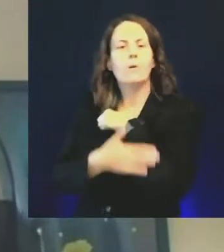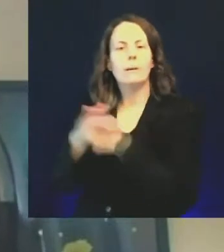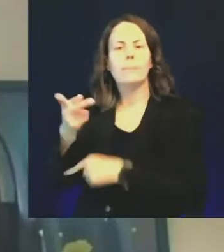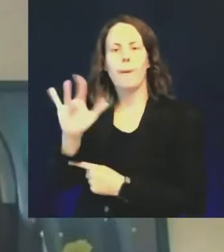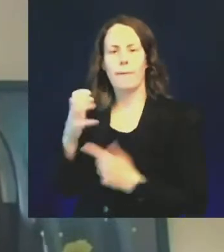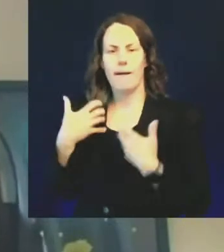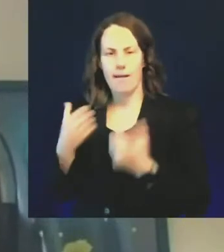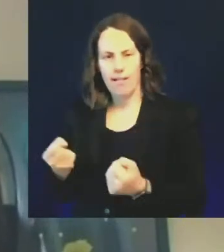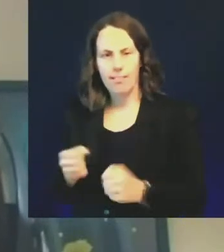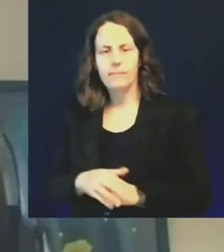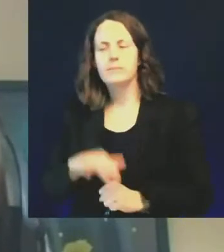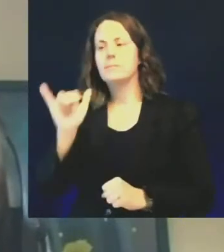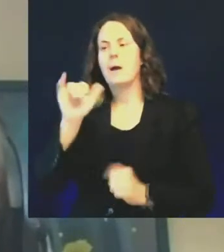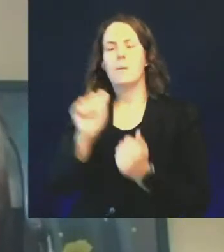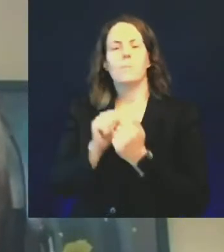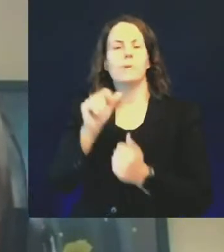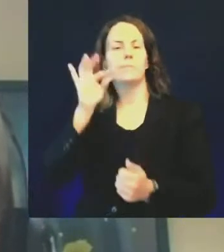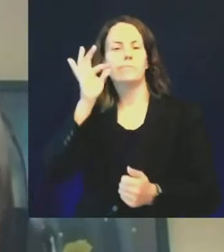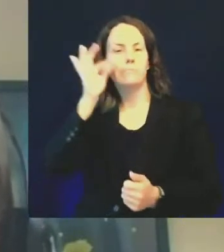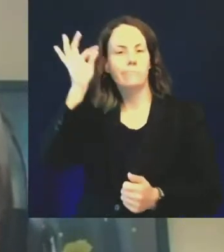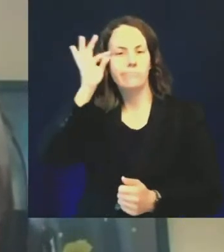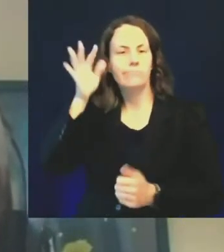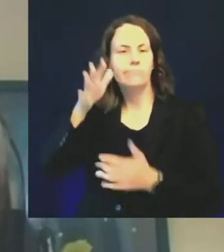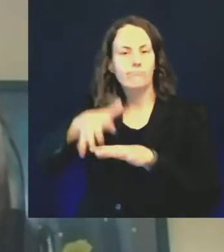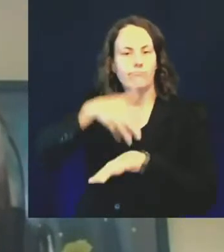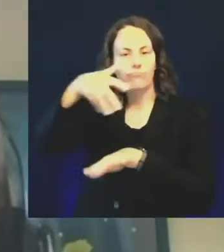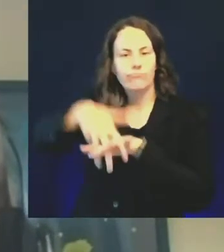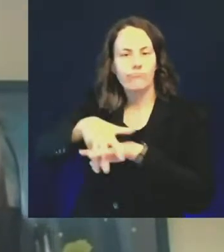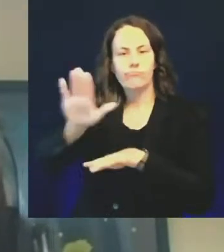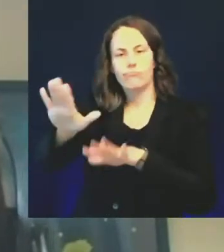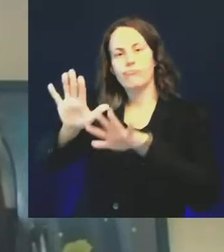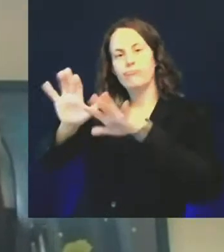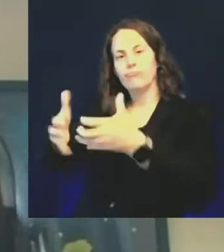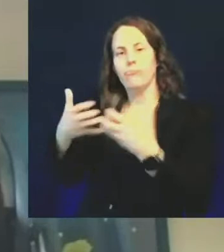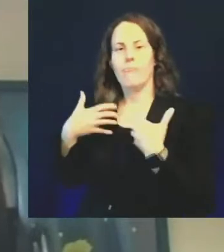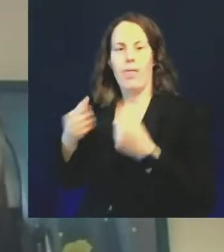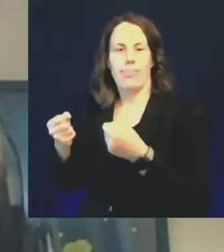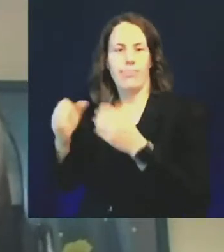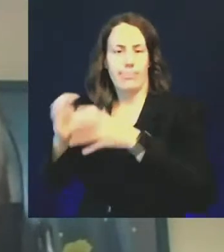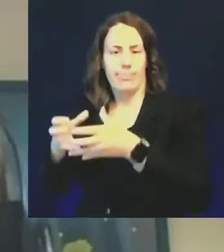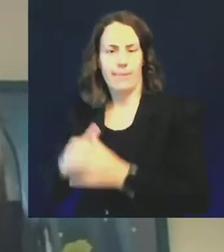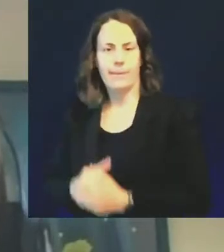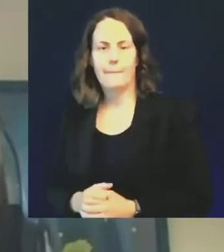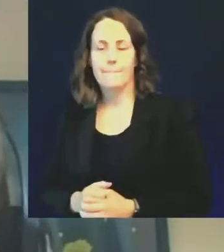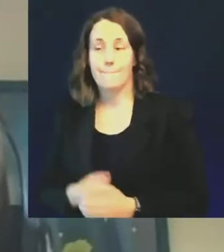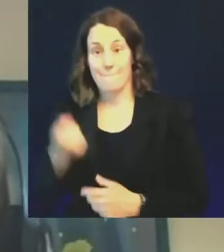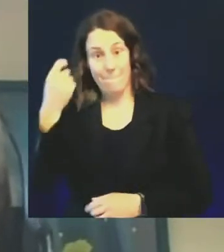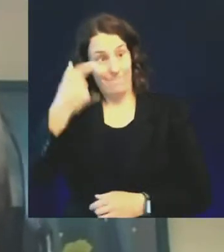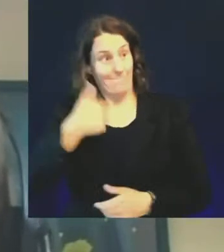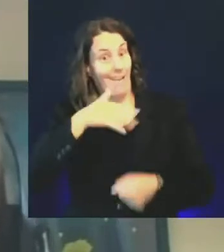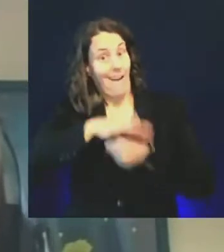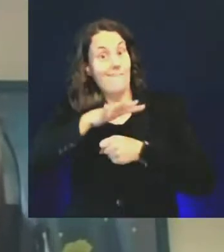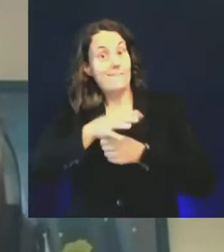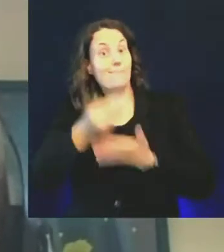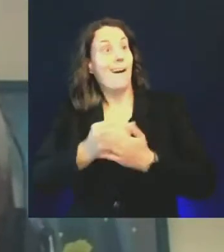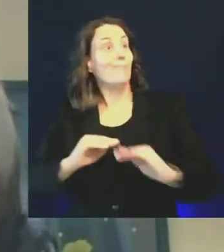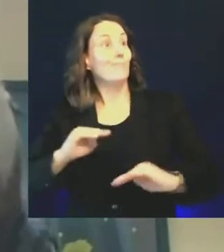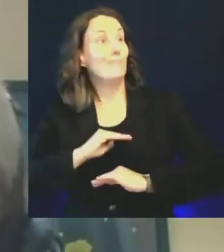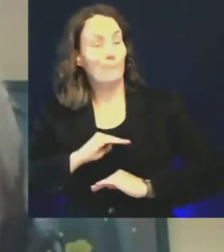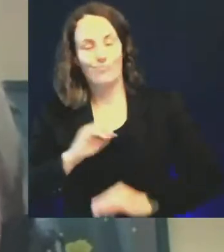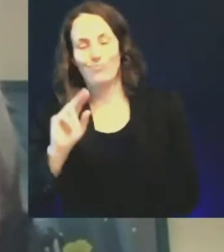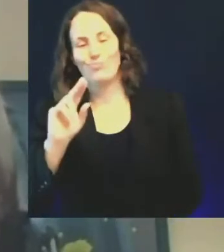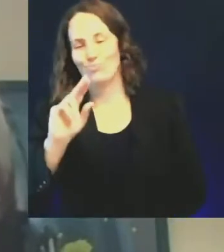tenuous approach to investment in public health. And so I think you raise a very important question,